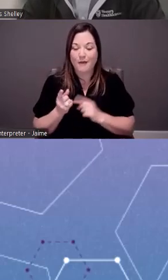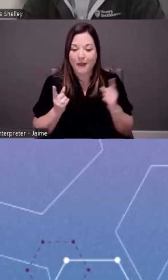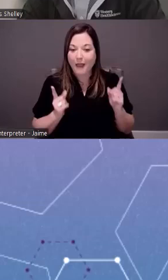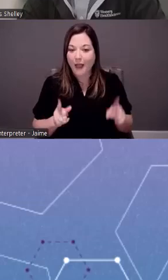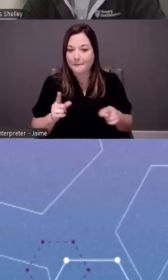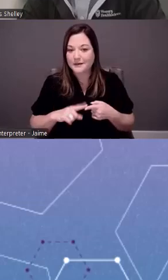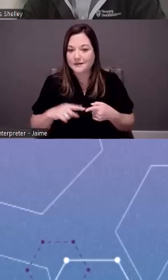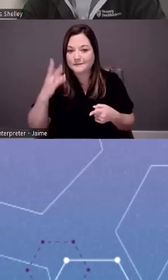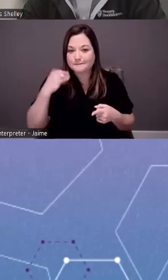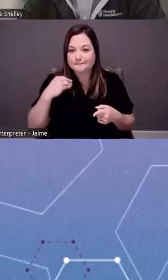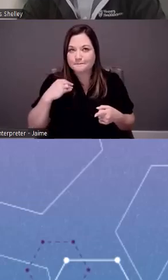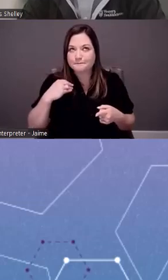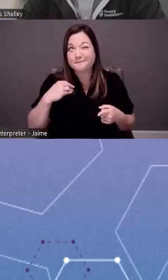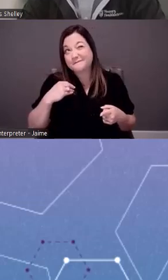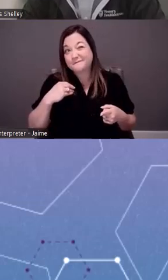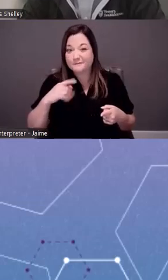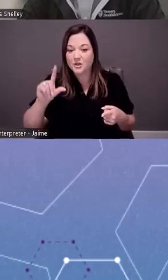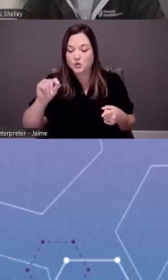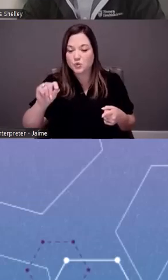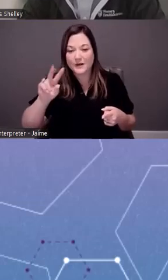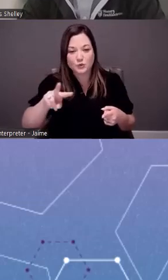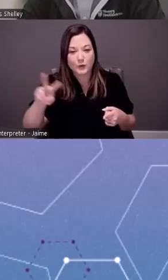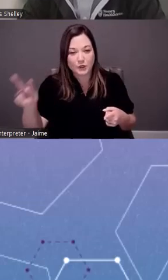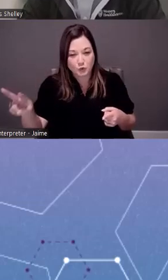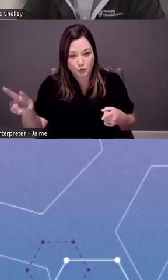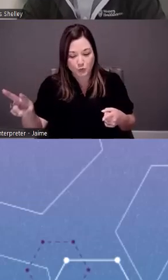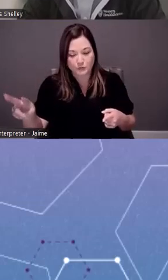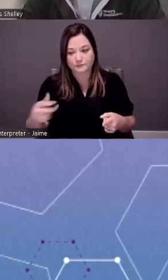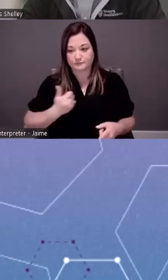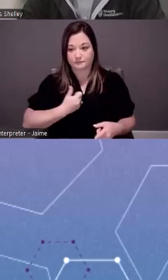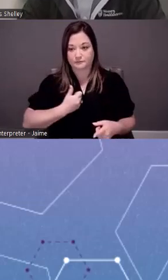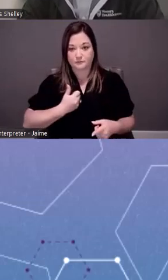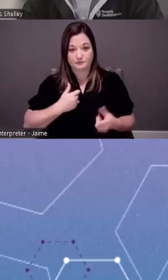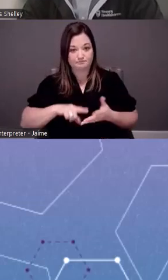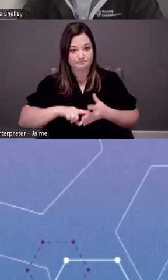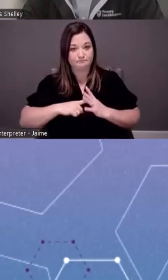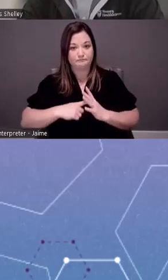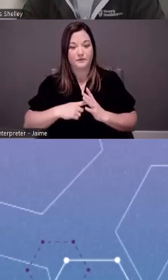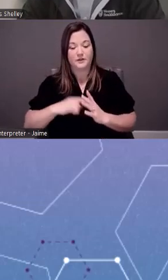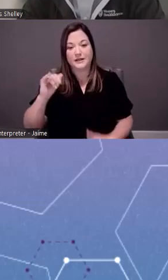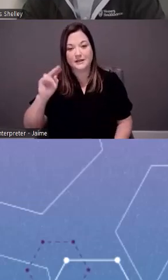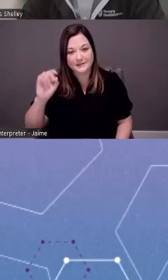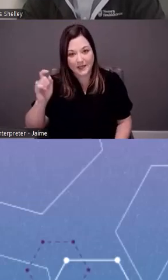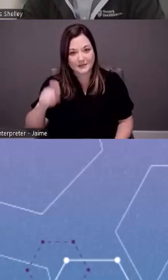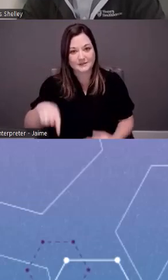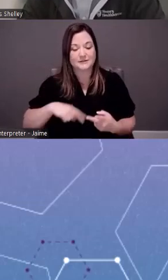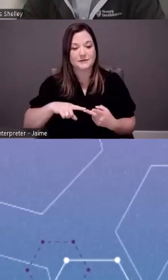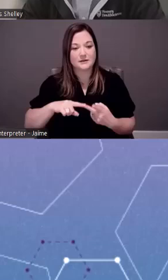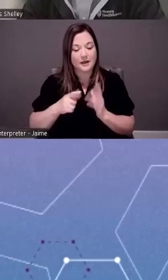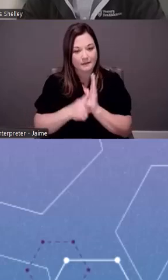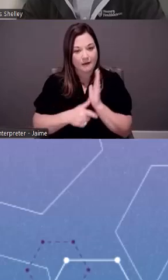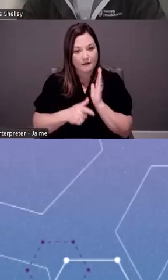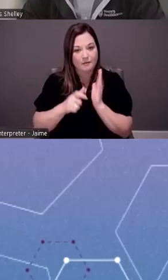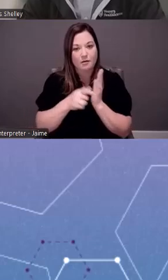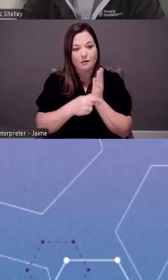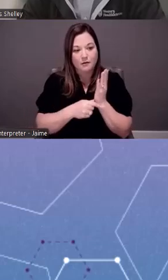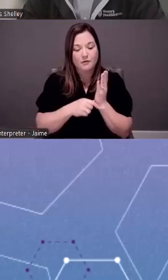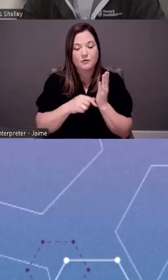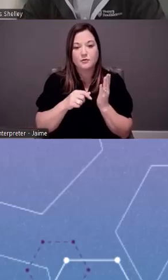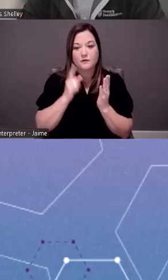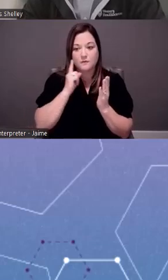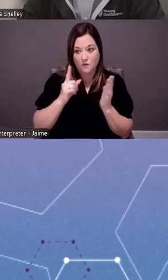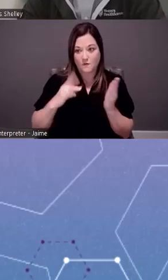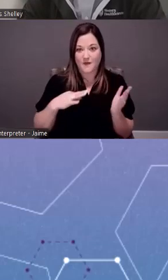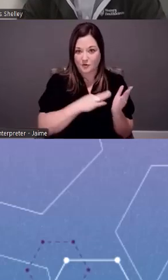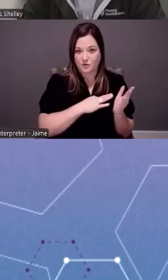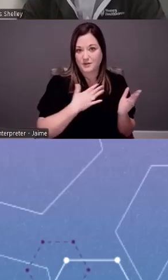guess, 2022, as I started indexing and cataloging the research publications for a faculty at my